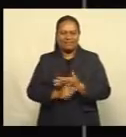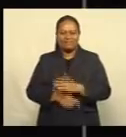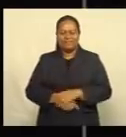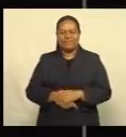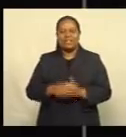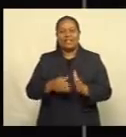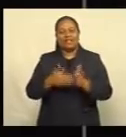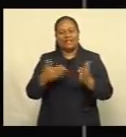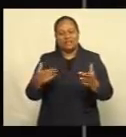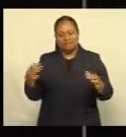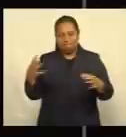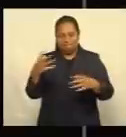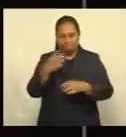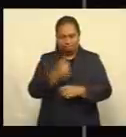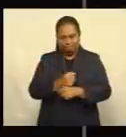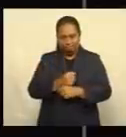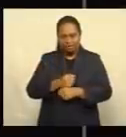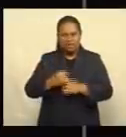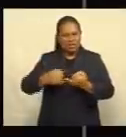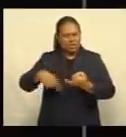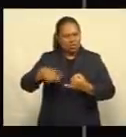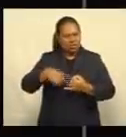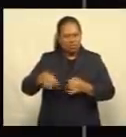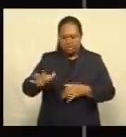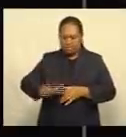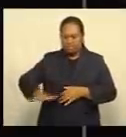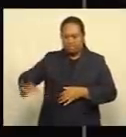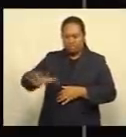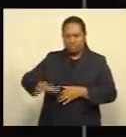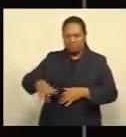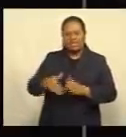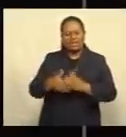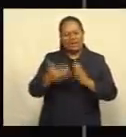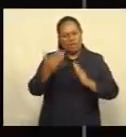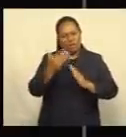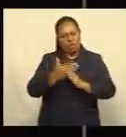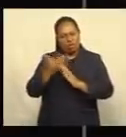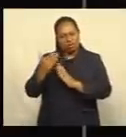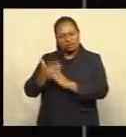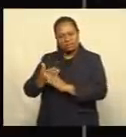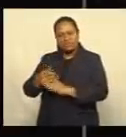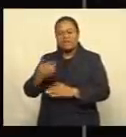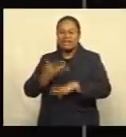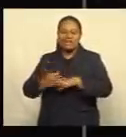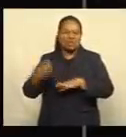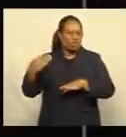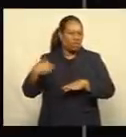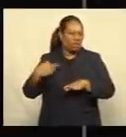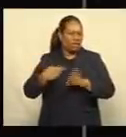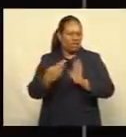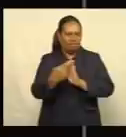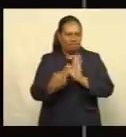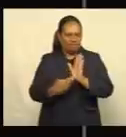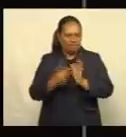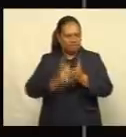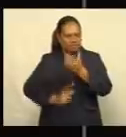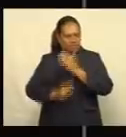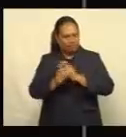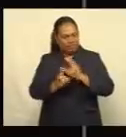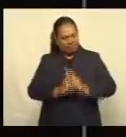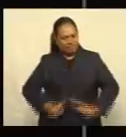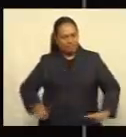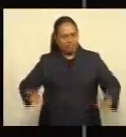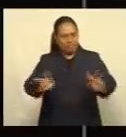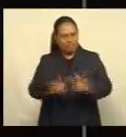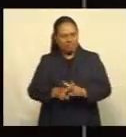And recapping our main stories, Suva suburb goes into lockdown, new health restrictions in place for Viti Levu, and no confirmation